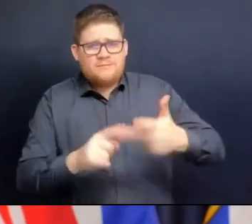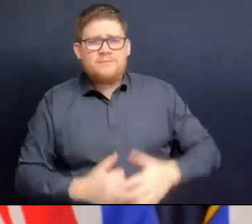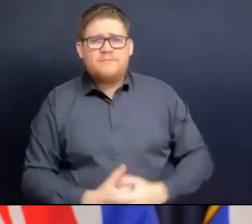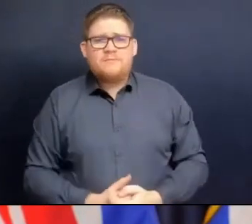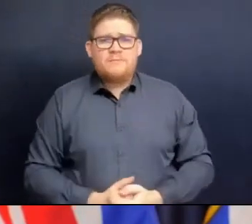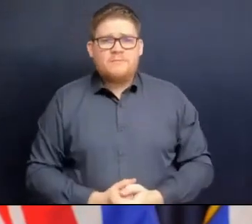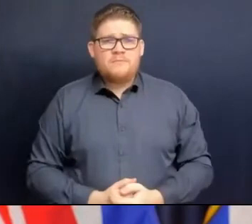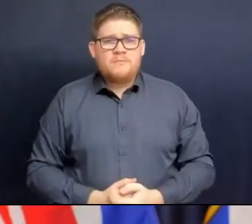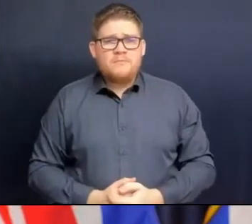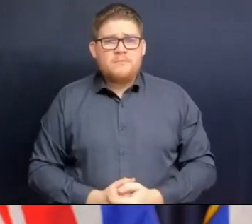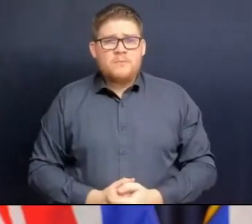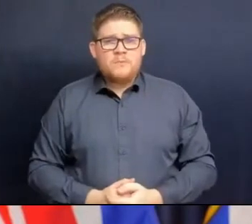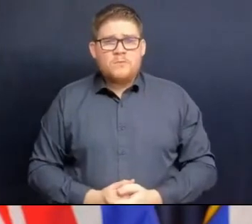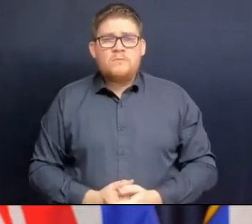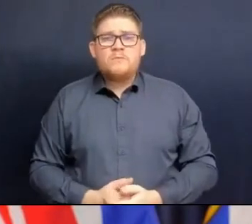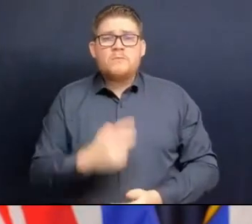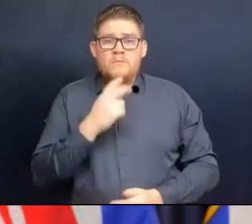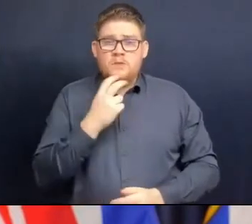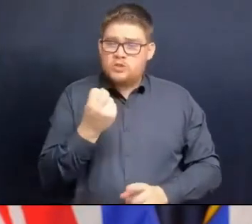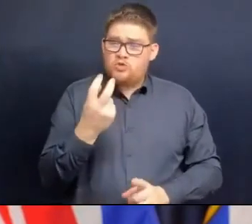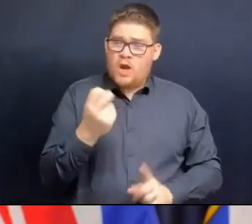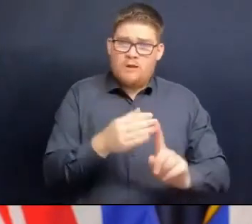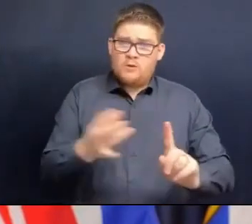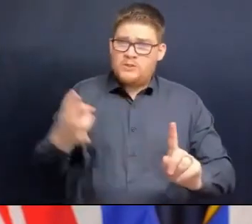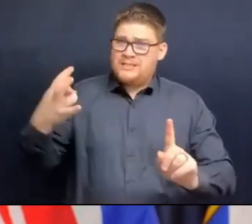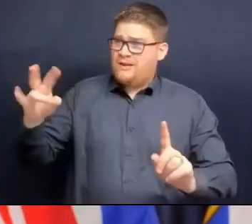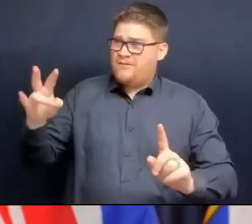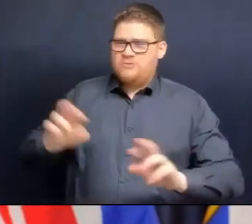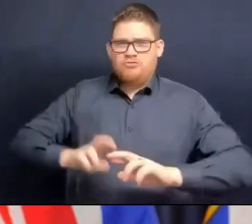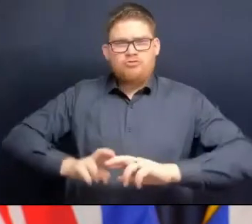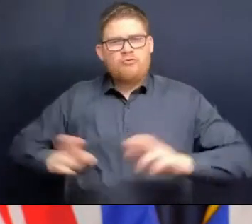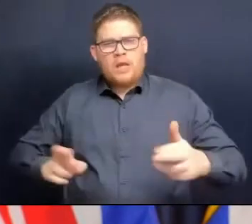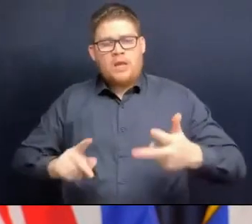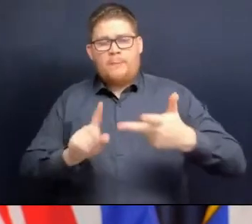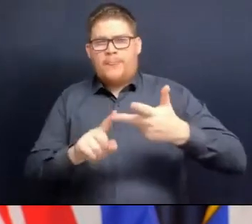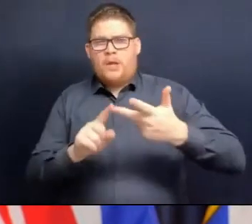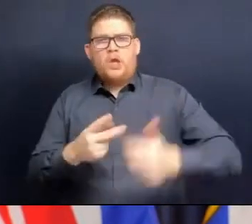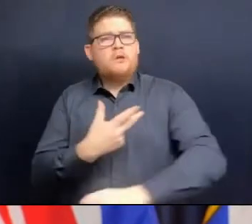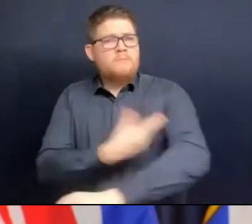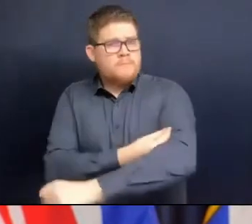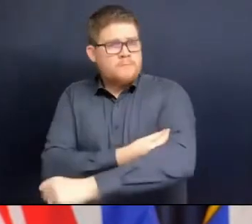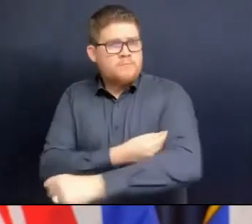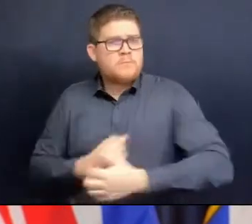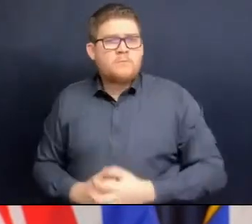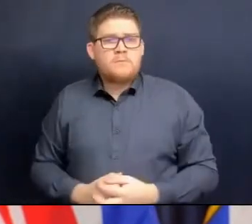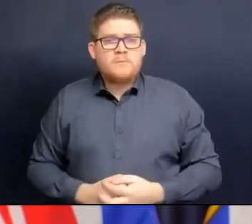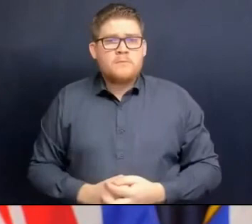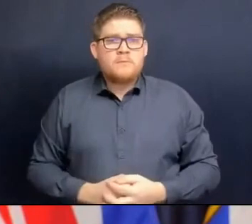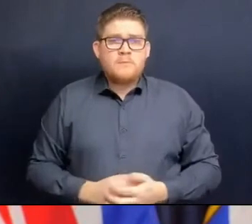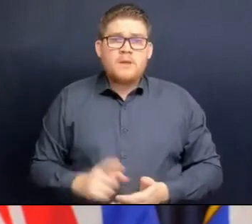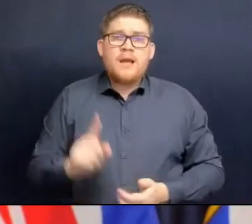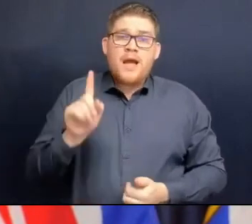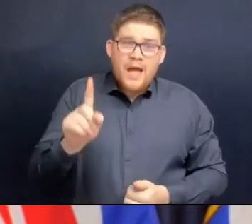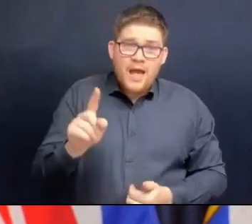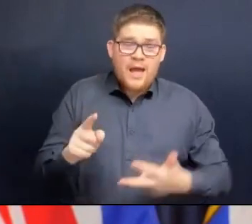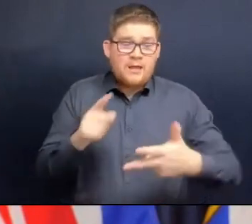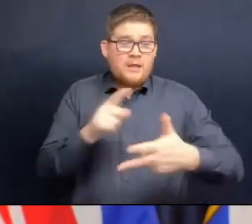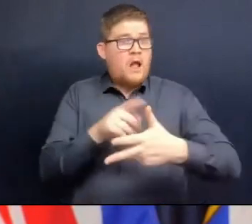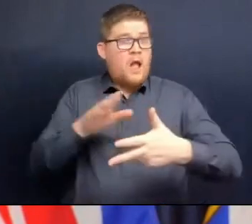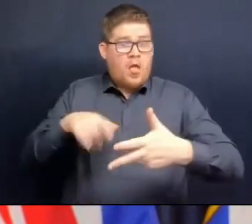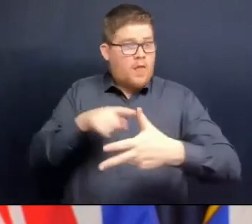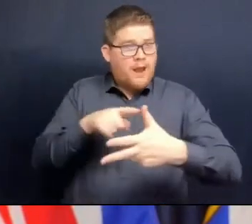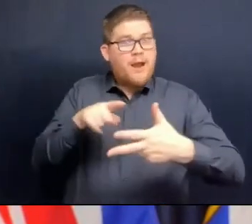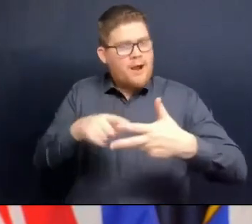including for those who are starting to get them in the 12 to 17 category, as well as first and second doses. Right